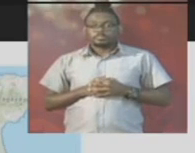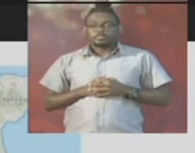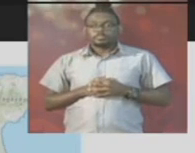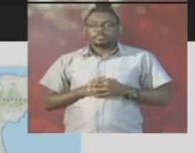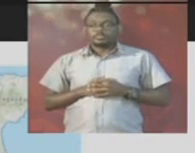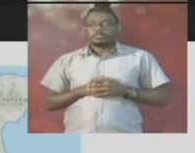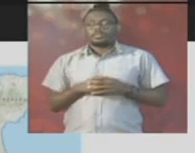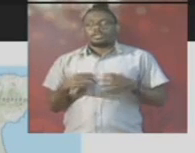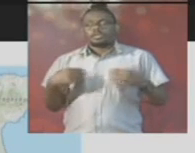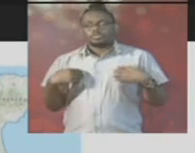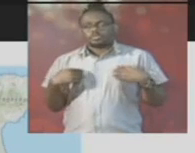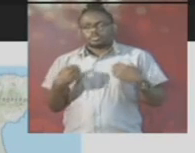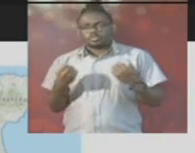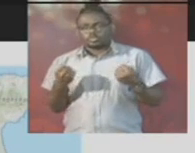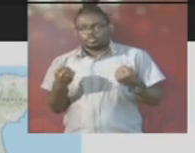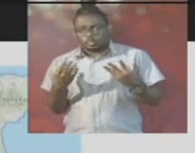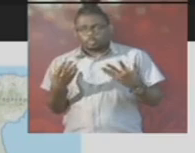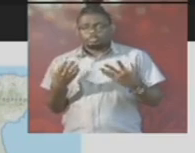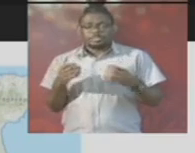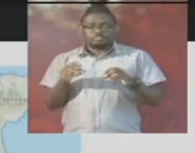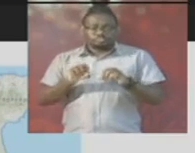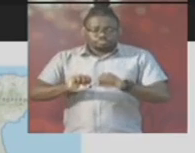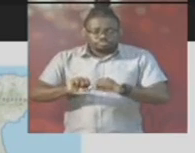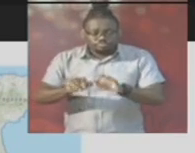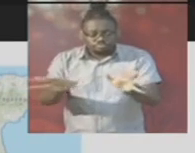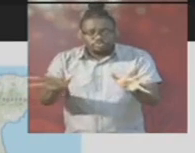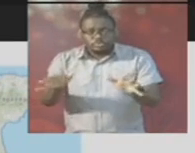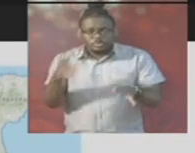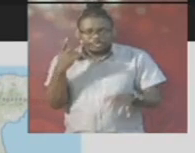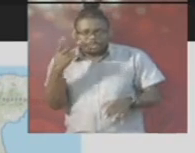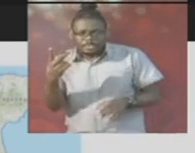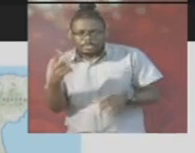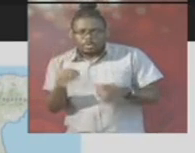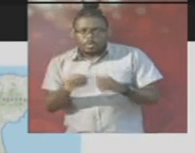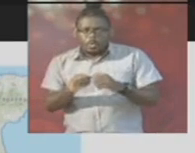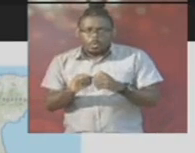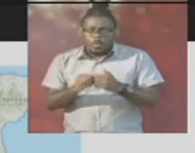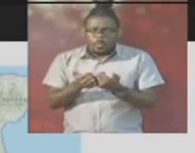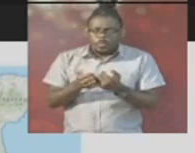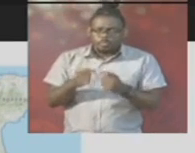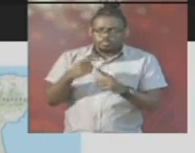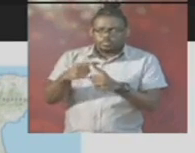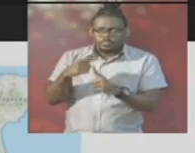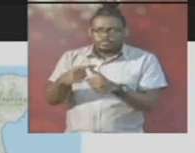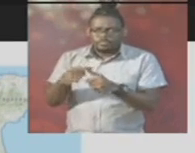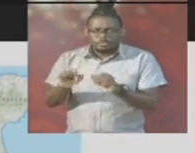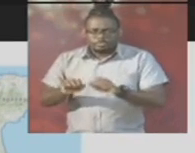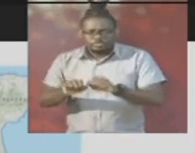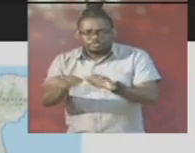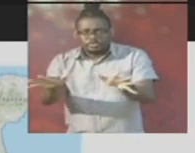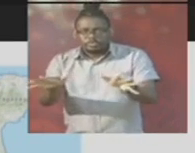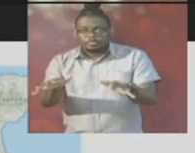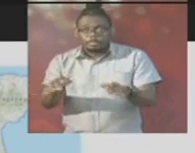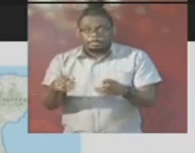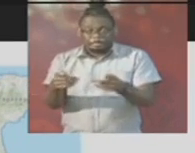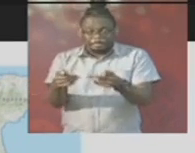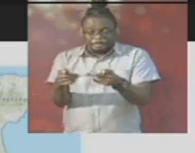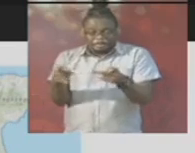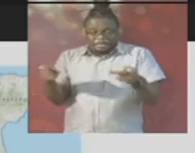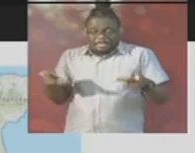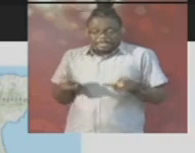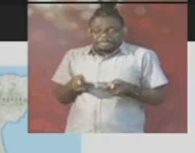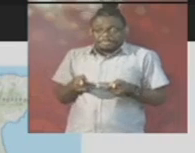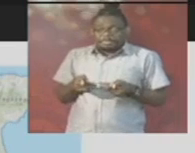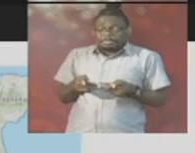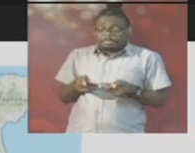have really been that where we see the spread of cases, we're seeing places that keep turning up in contact